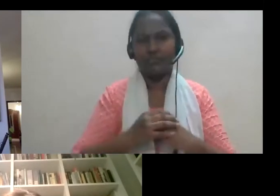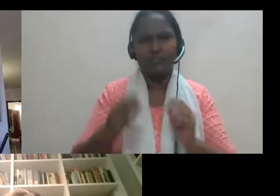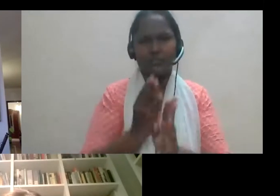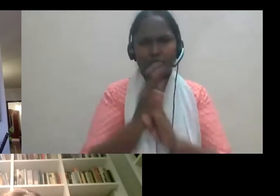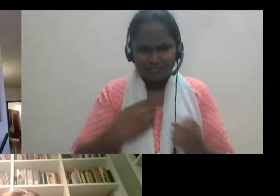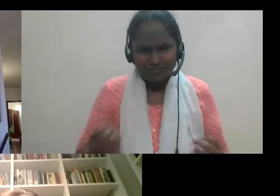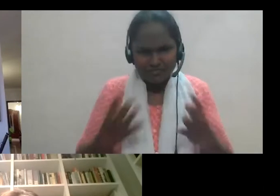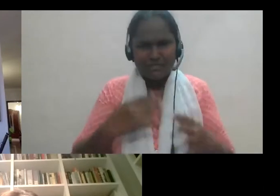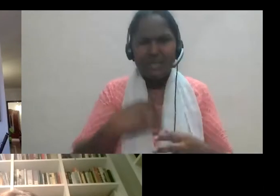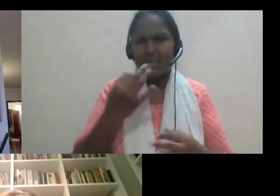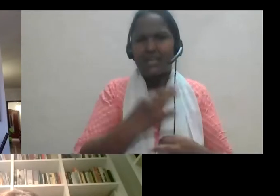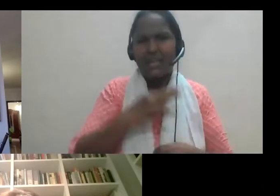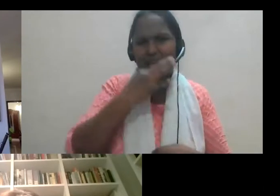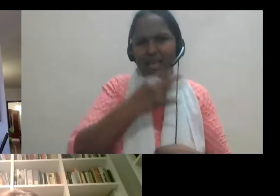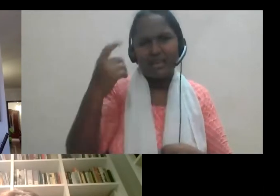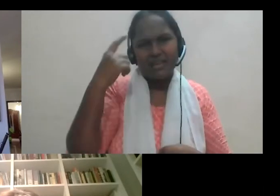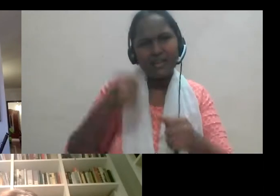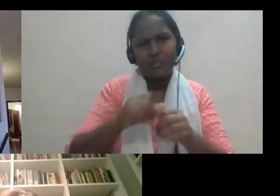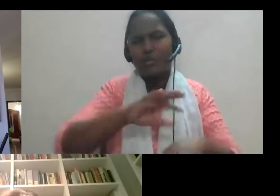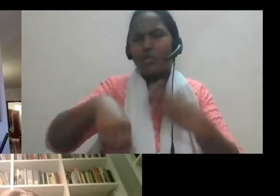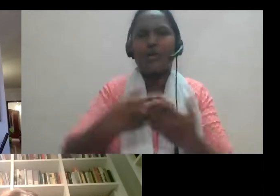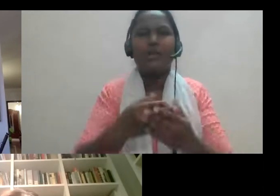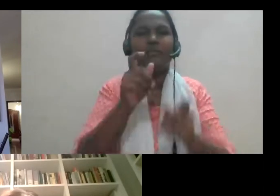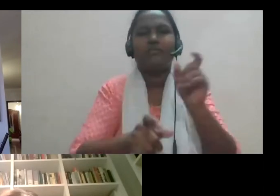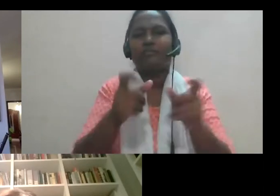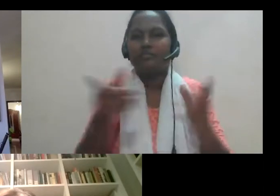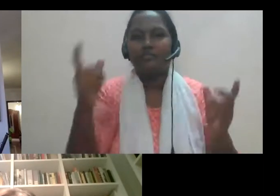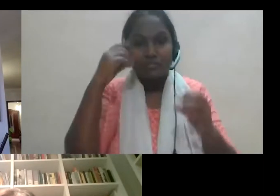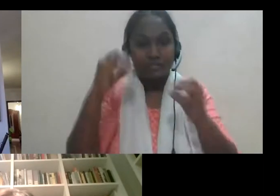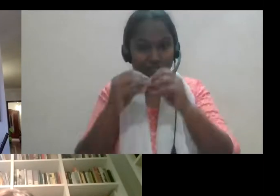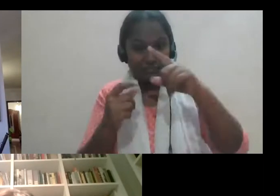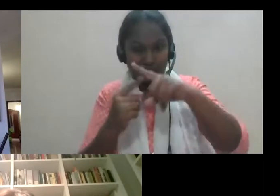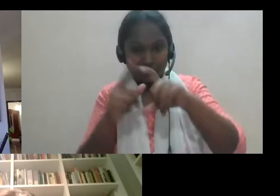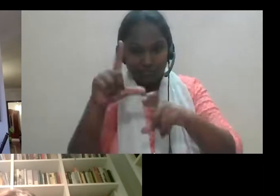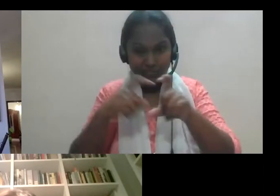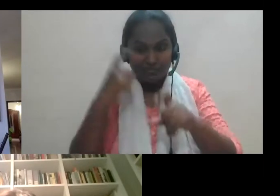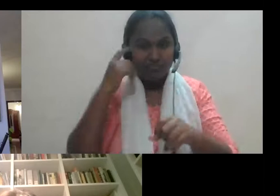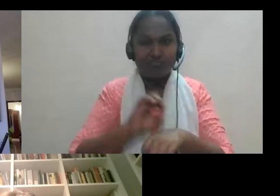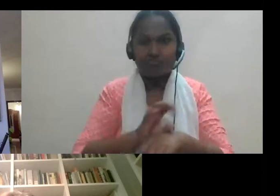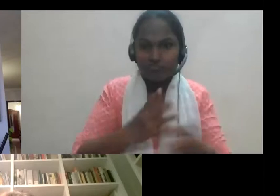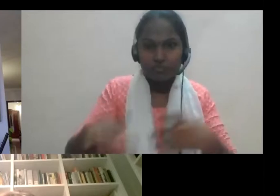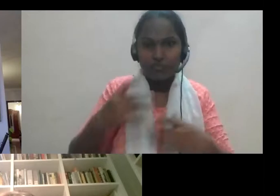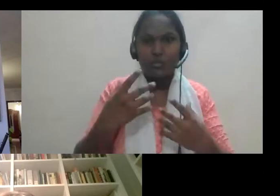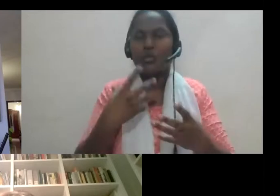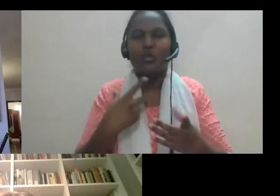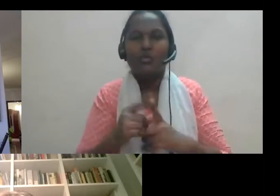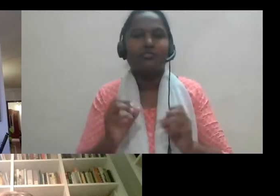begin, I would just like us to remember all the people who are battling the virus and those who have not made